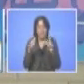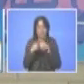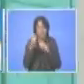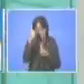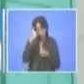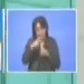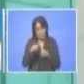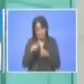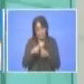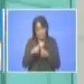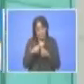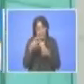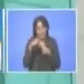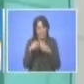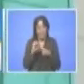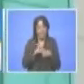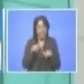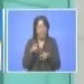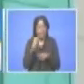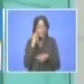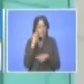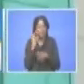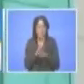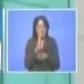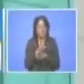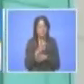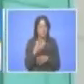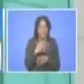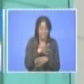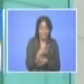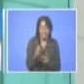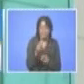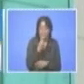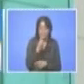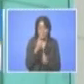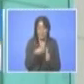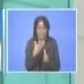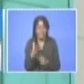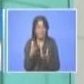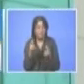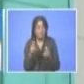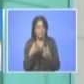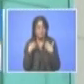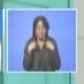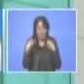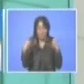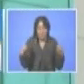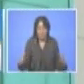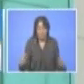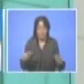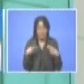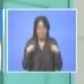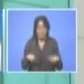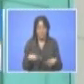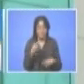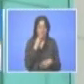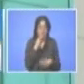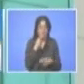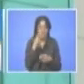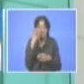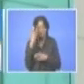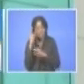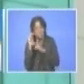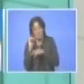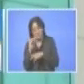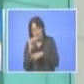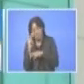memorize. When I go home, I'm usually a person who likes to eat, so the first thing I do is take off my uniform, eat, catch a nap. I